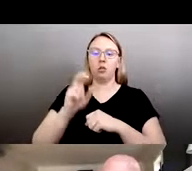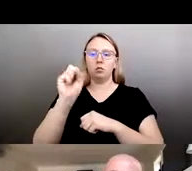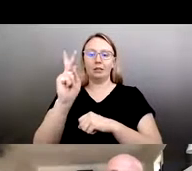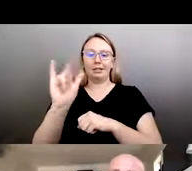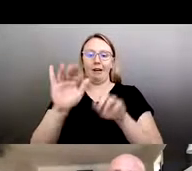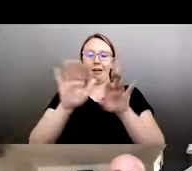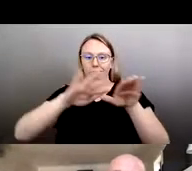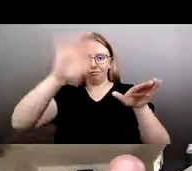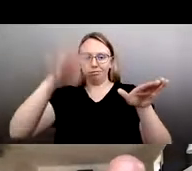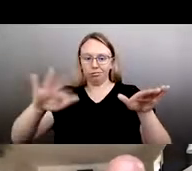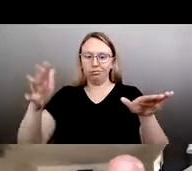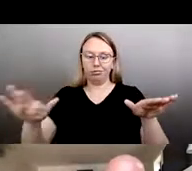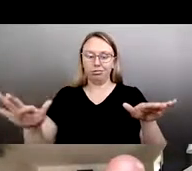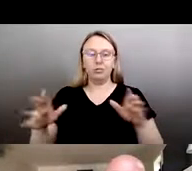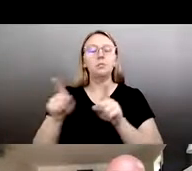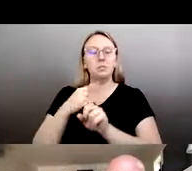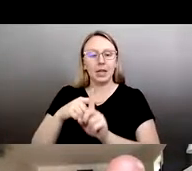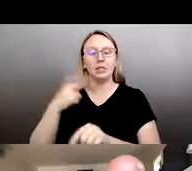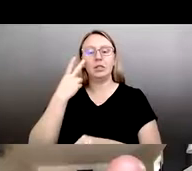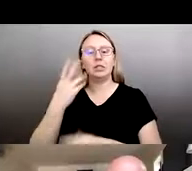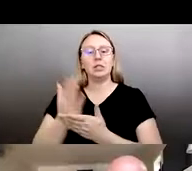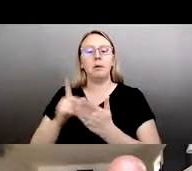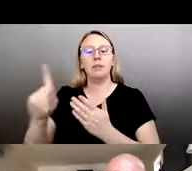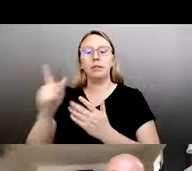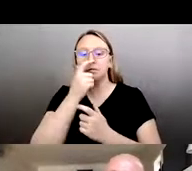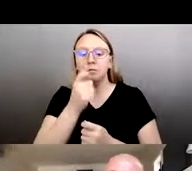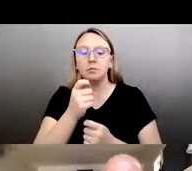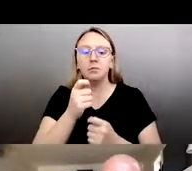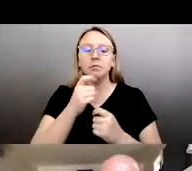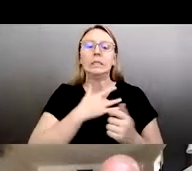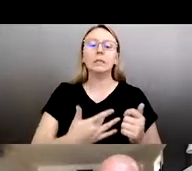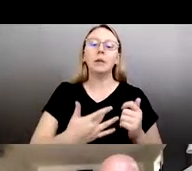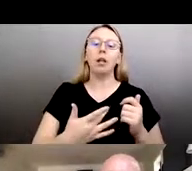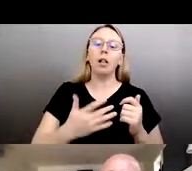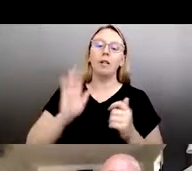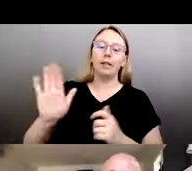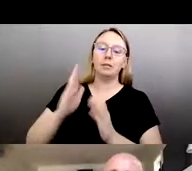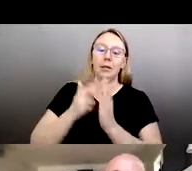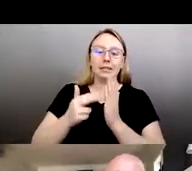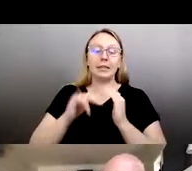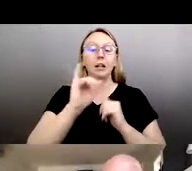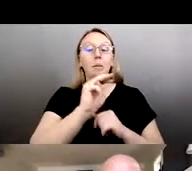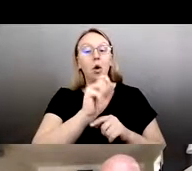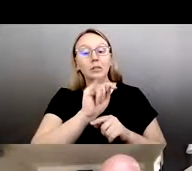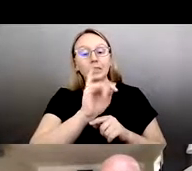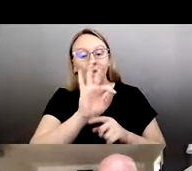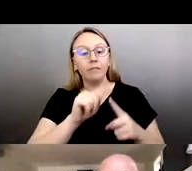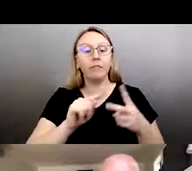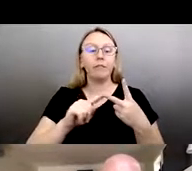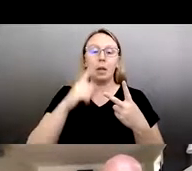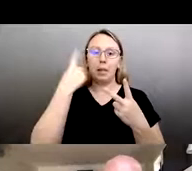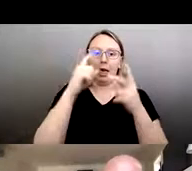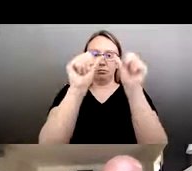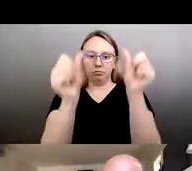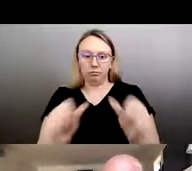characteristic motifs, the black silhouette on yellow window, which we see in skyscrapers, the very stylized building. In